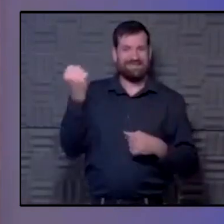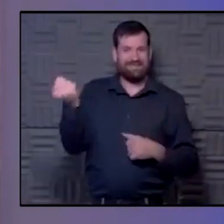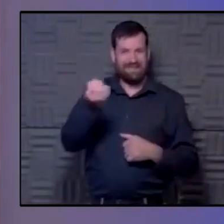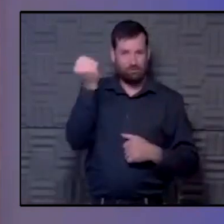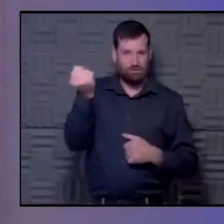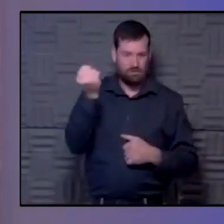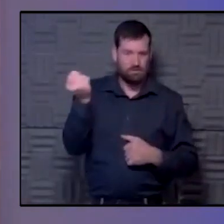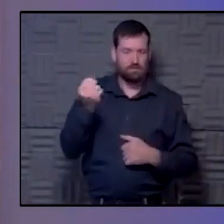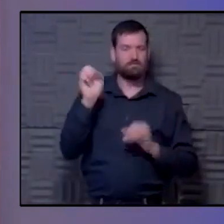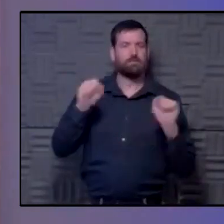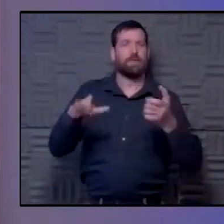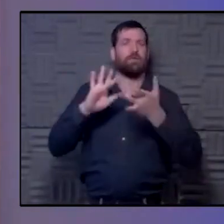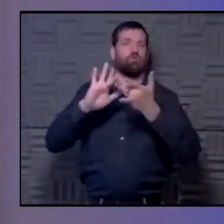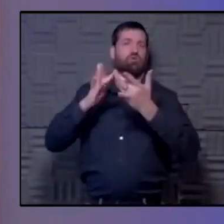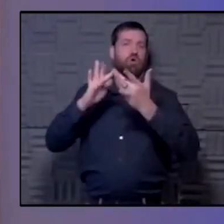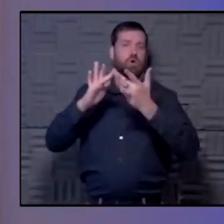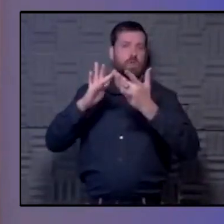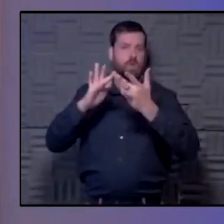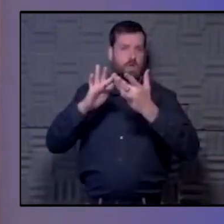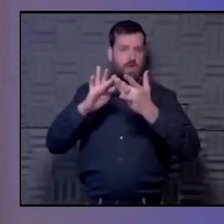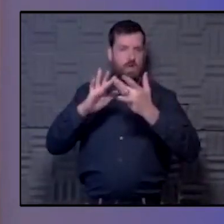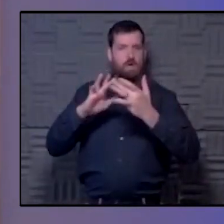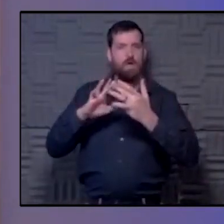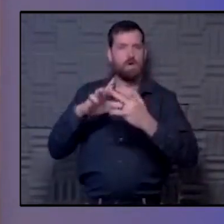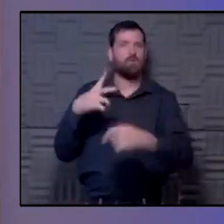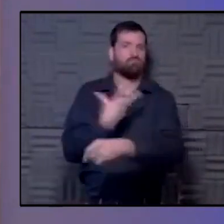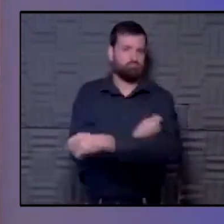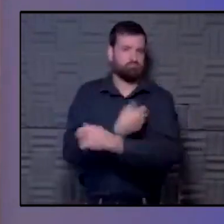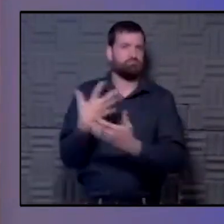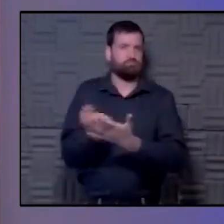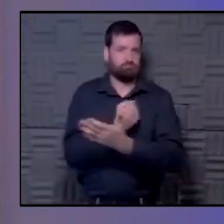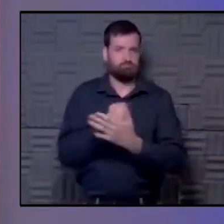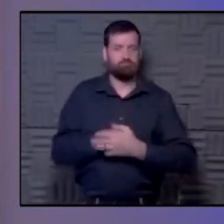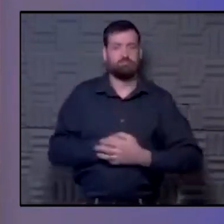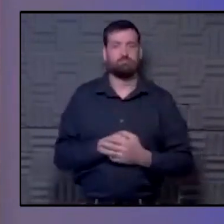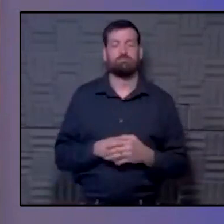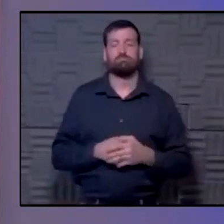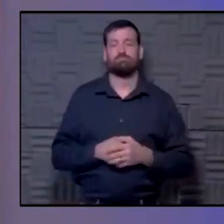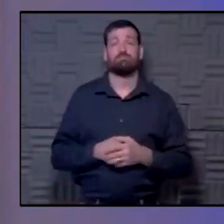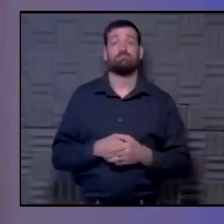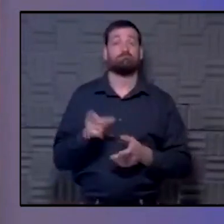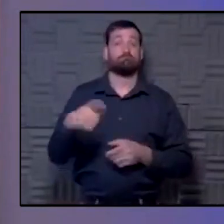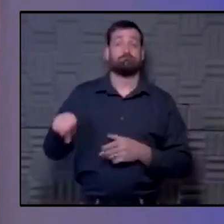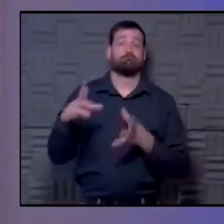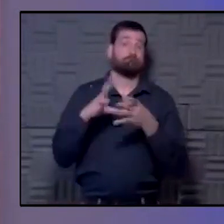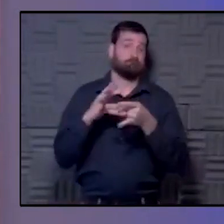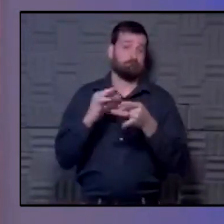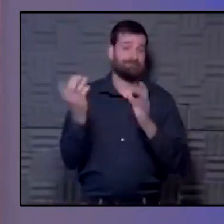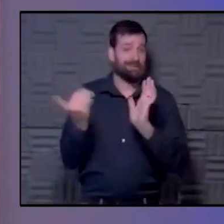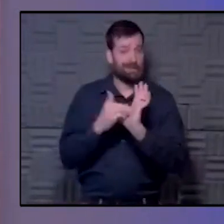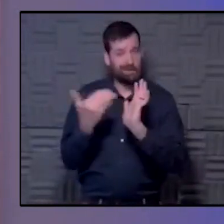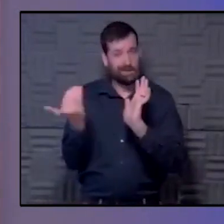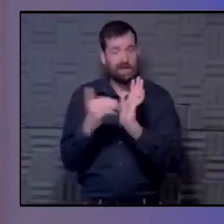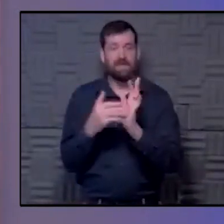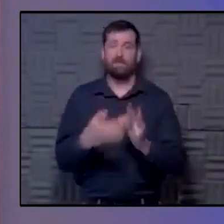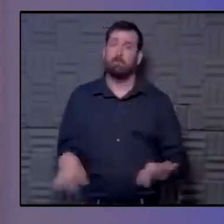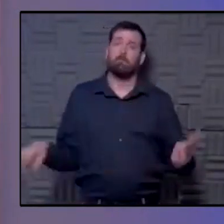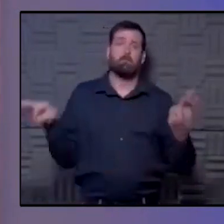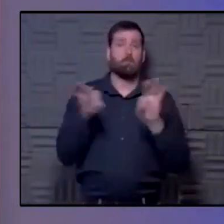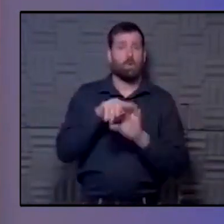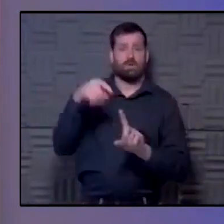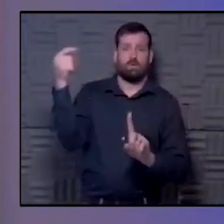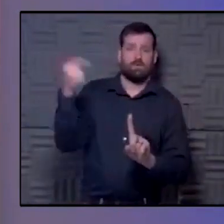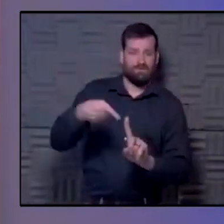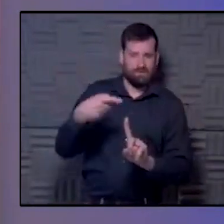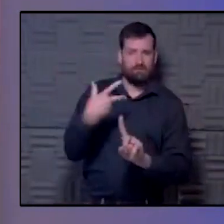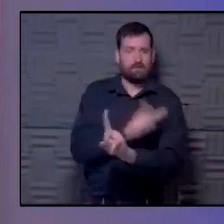people can go online and sign up and be vaccinated. So, as you keep saying, the key is getting vaccinated.